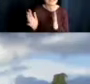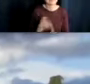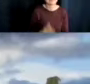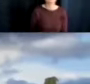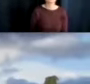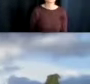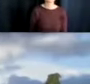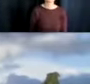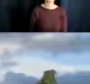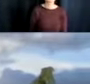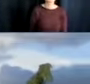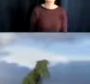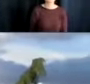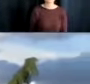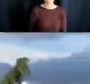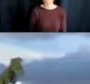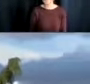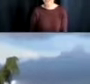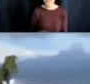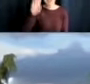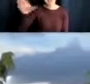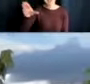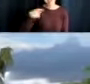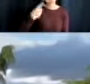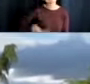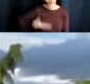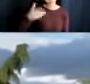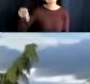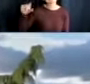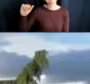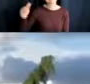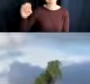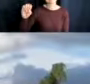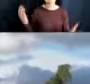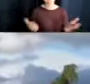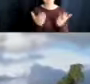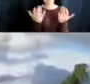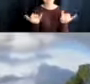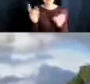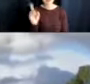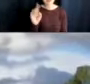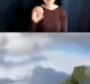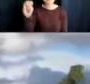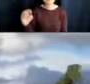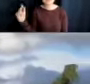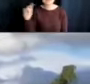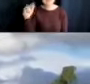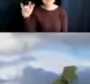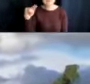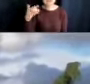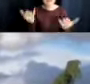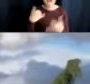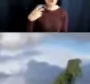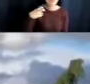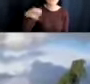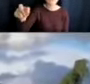Hey friends, it's Mrs. Paige. I'm so glad you're here. We're at the Eugene Airport today. We get to go have a tour. In a